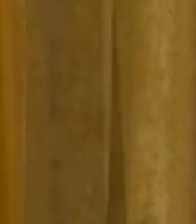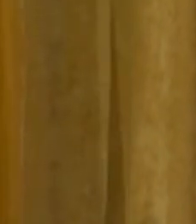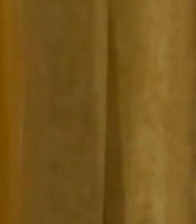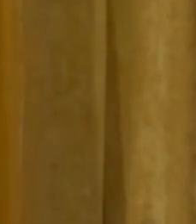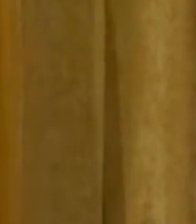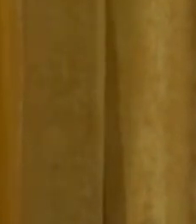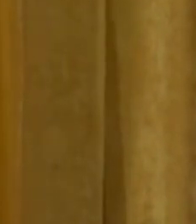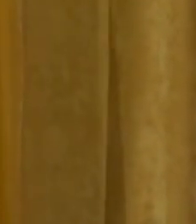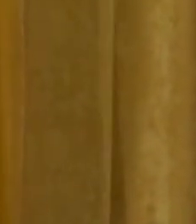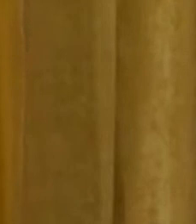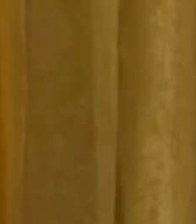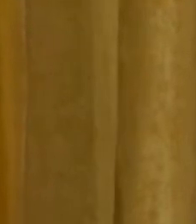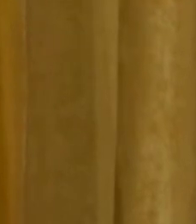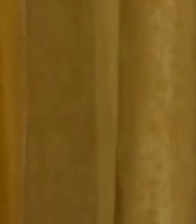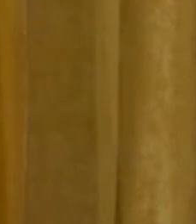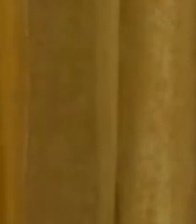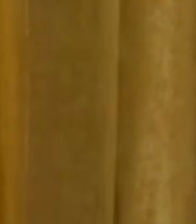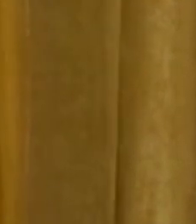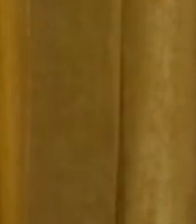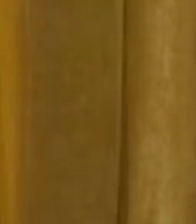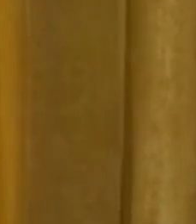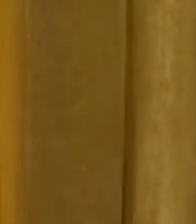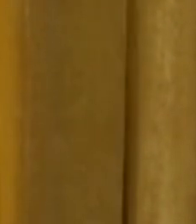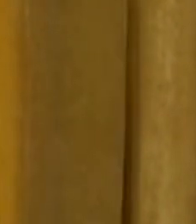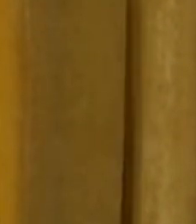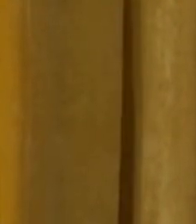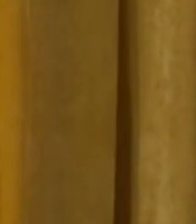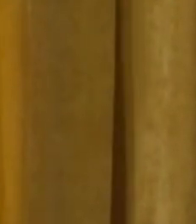to Chicago as an escape.